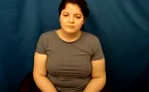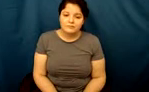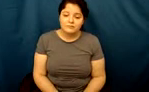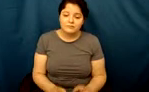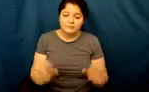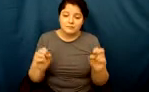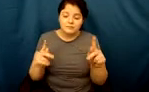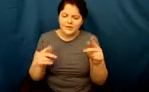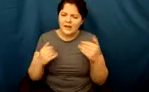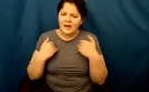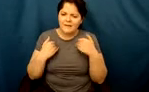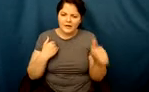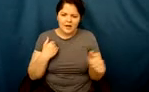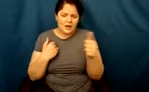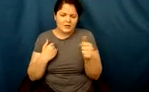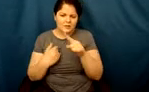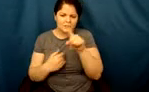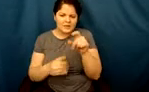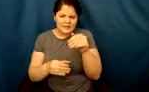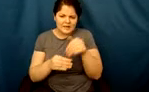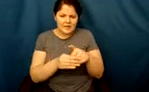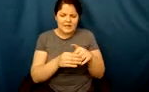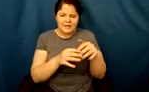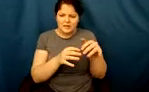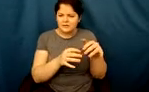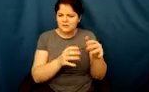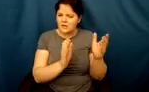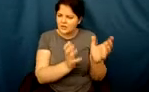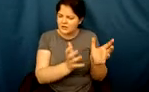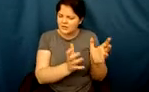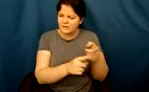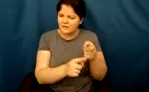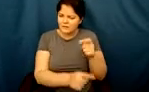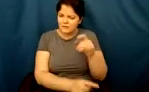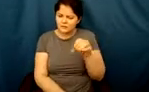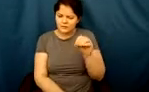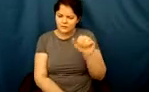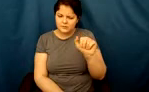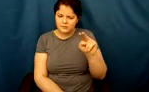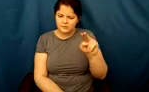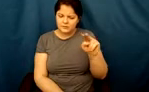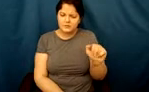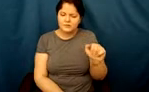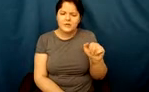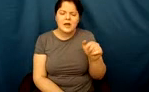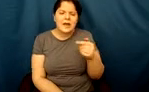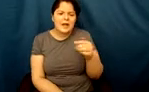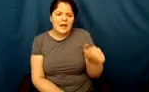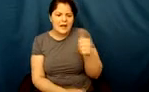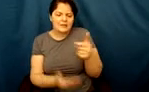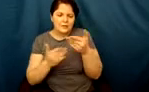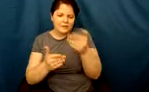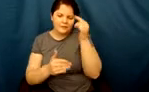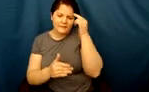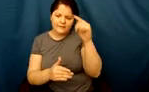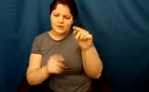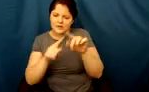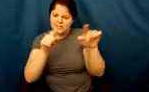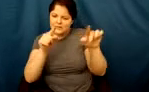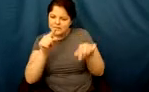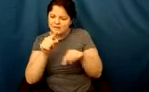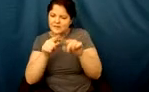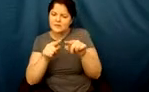Okay, we've got another question in the chat from Joanna. Is there any proposal for increased wayfinding signage on West